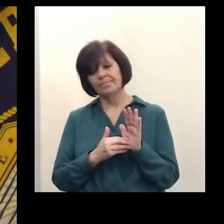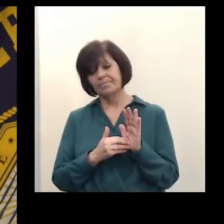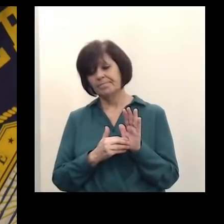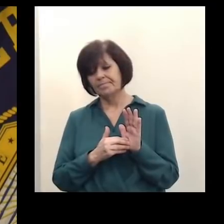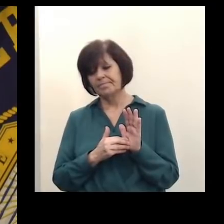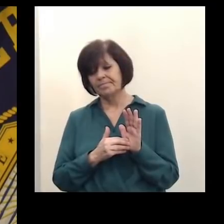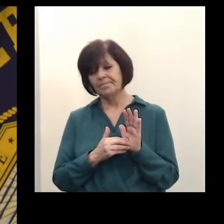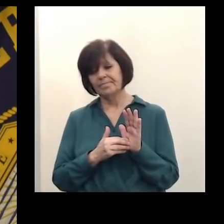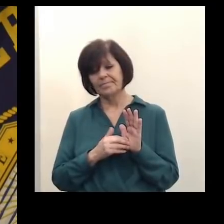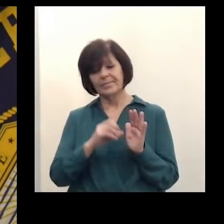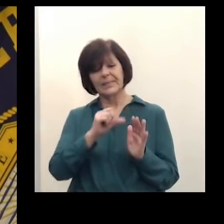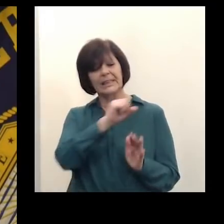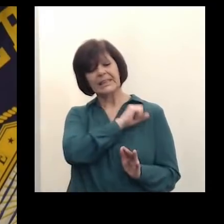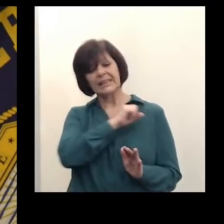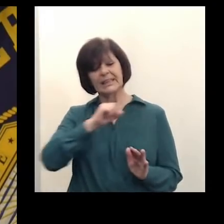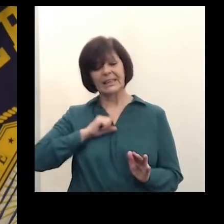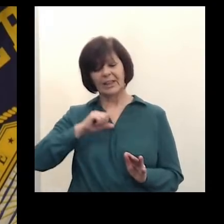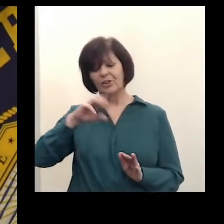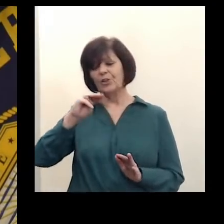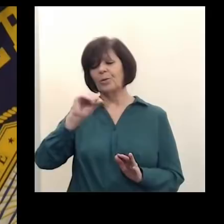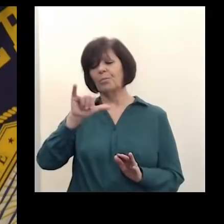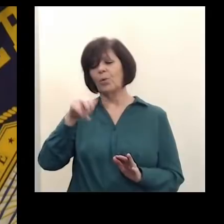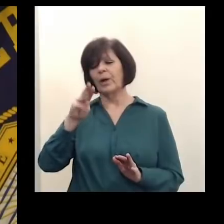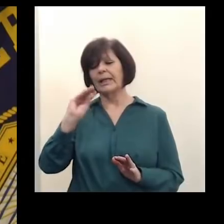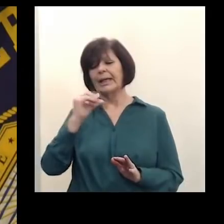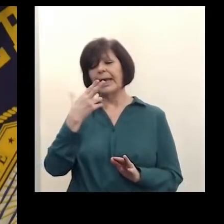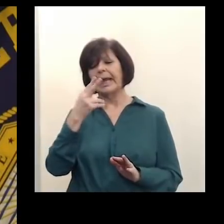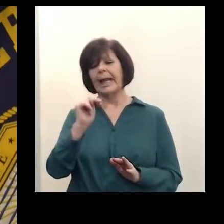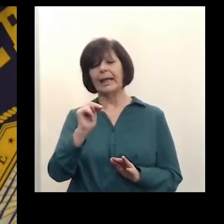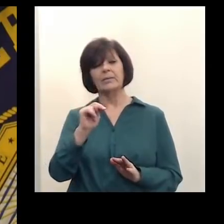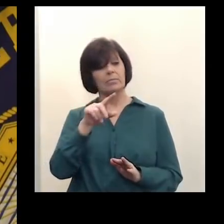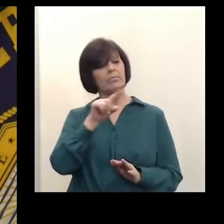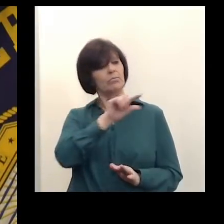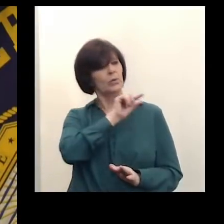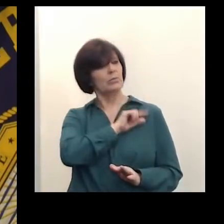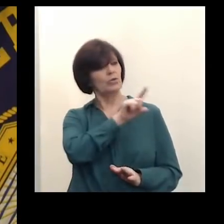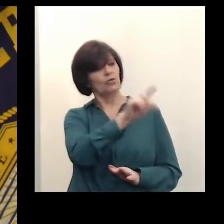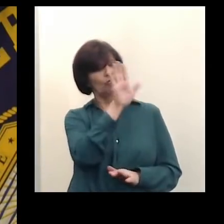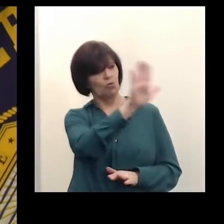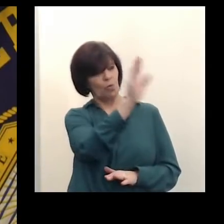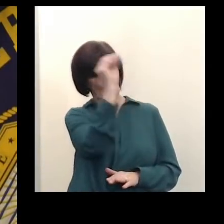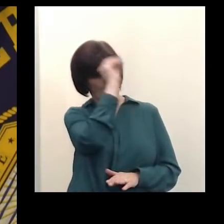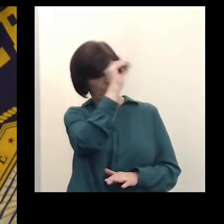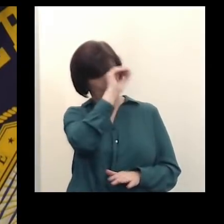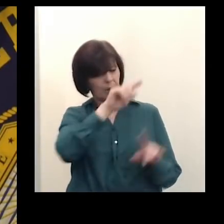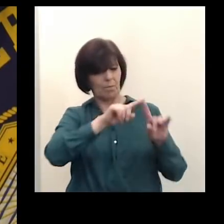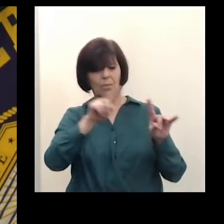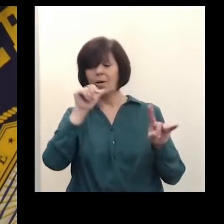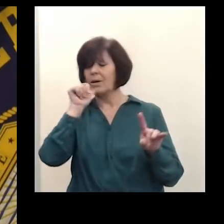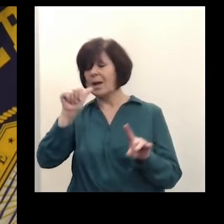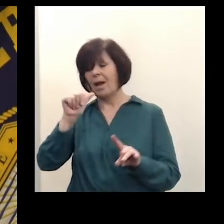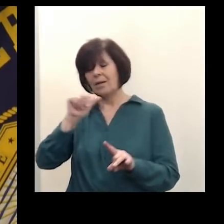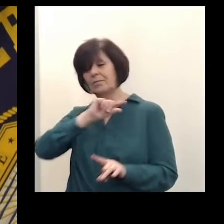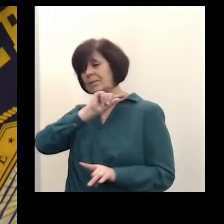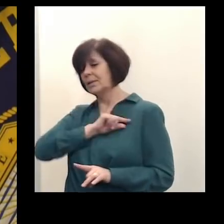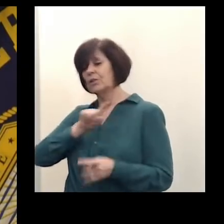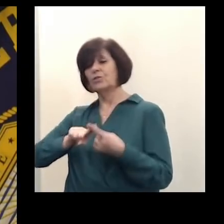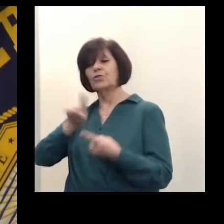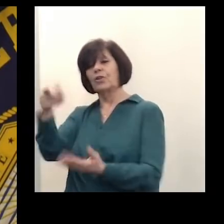Daniel Patrick Moynihan's famous phrase, you're entitled to your own opinion, you're not entitled to your own facts. Masks